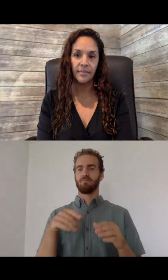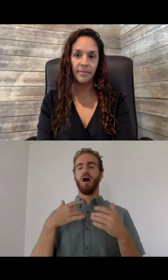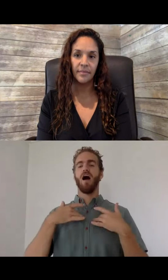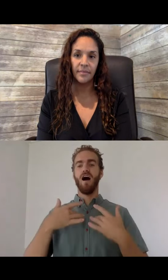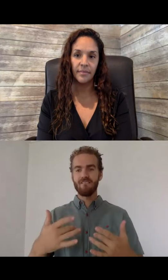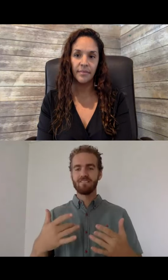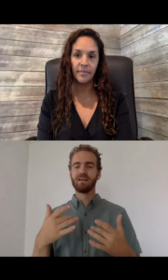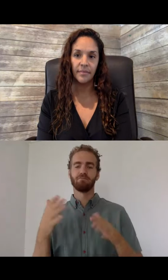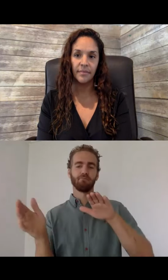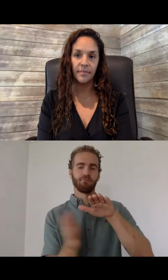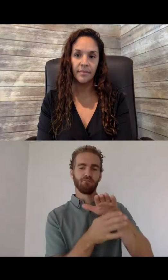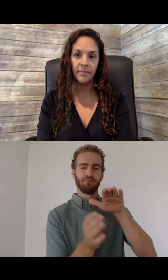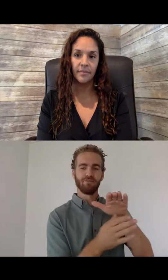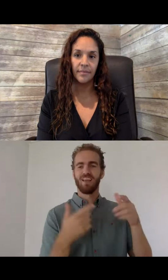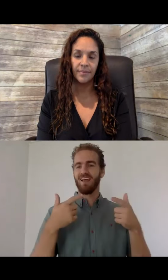see in our classroom.